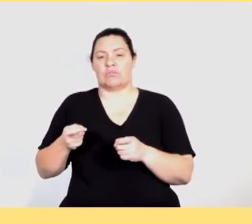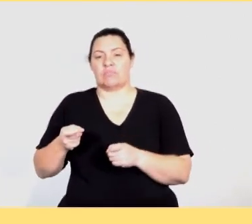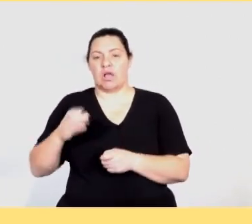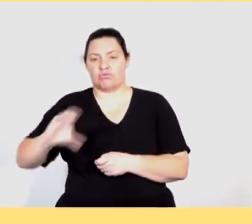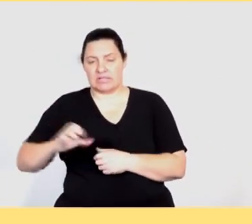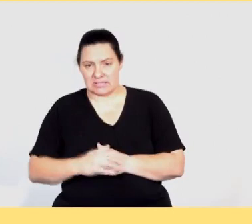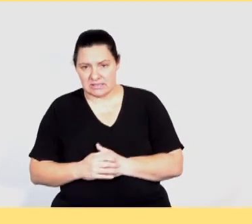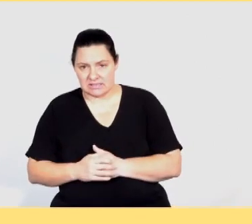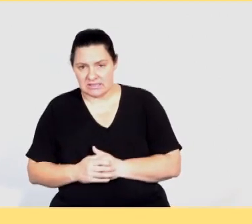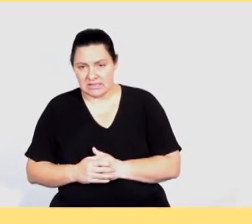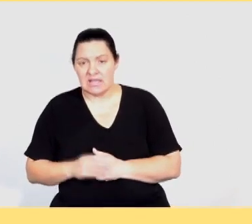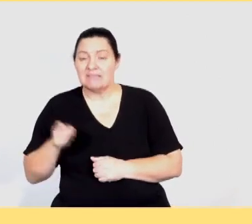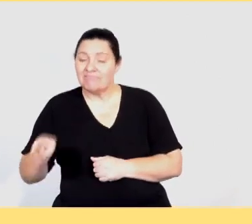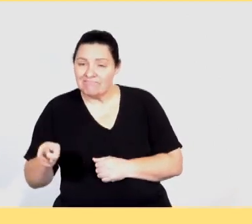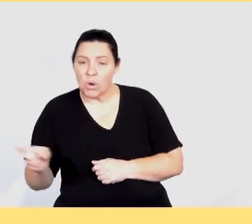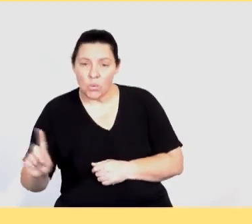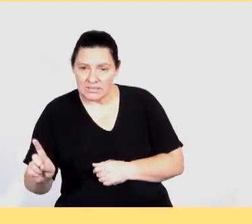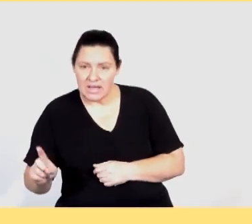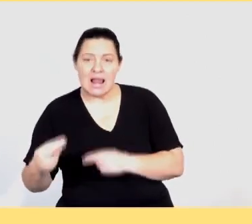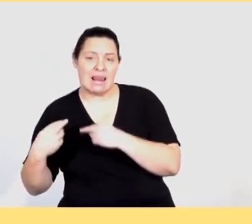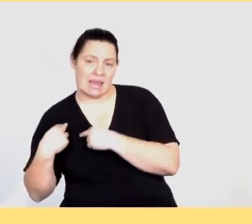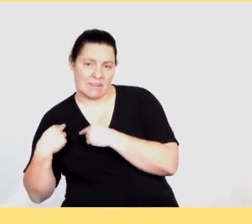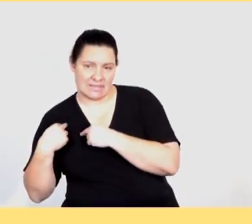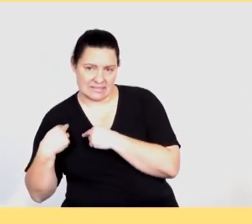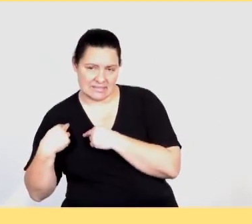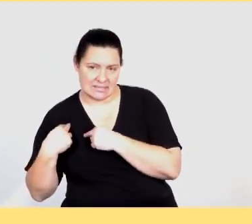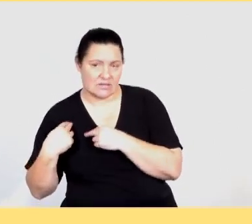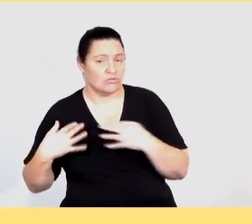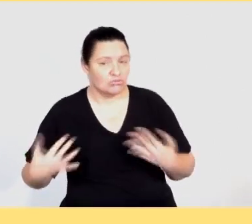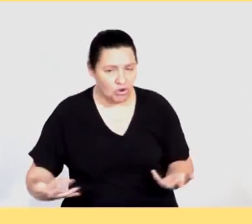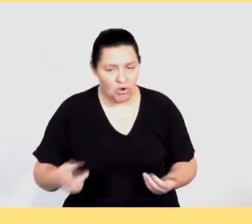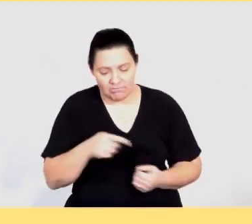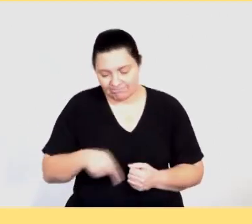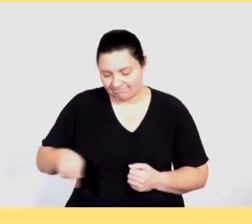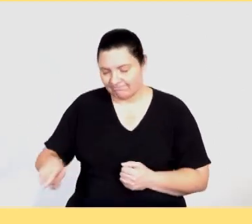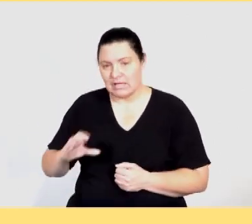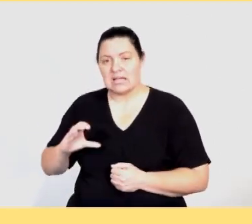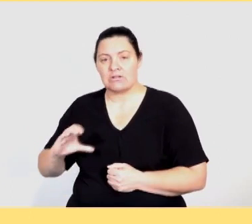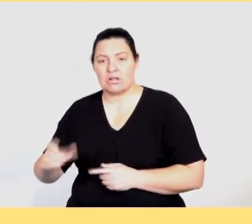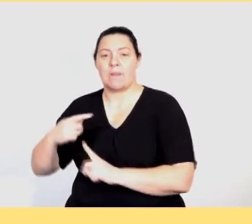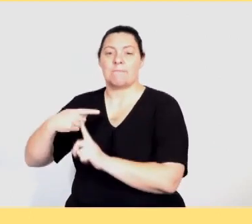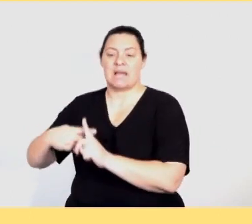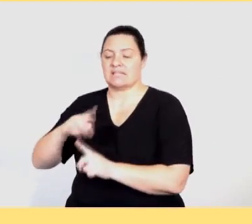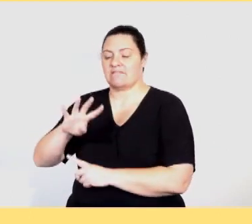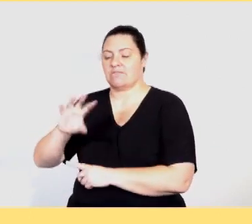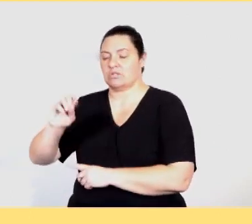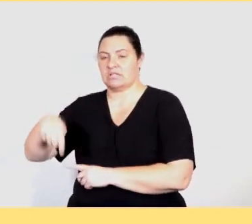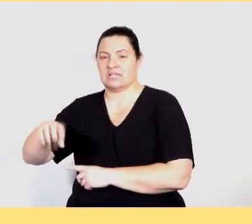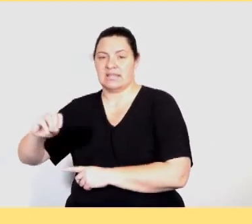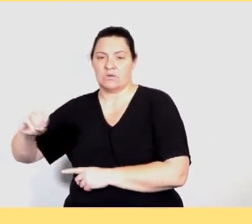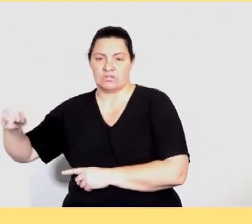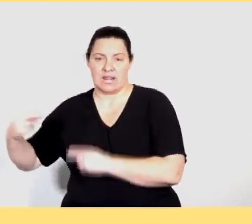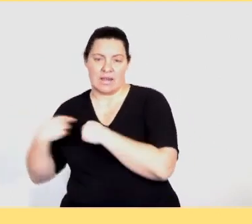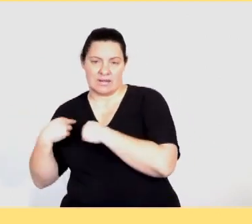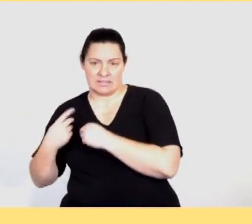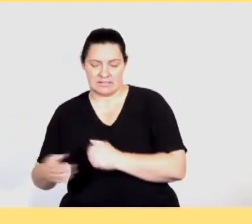control. And remember, creditors control is a liability. So I'm coming here to say plus 40,000